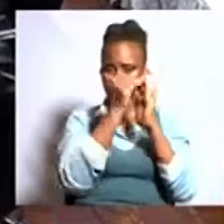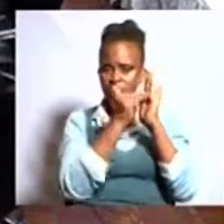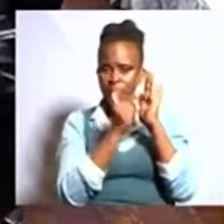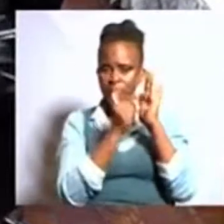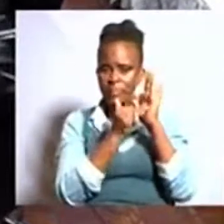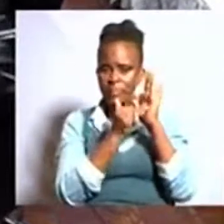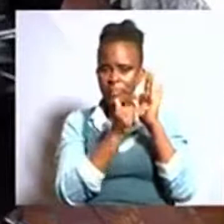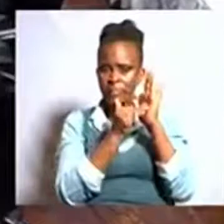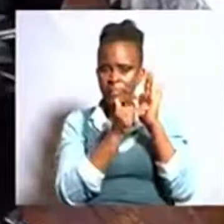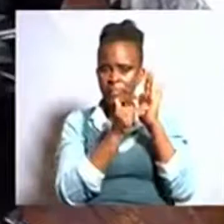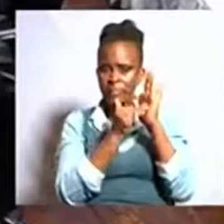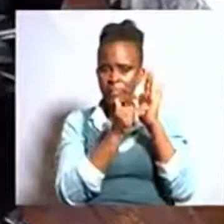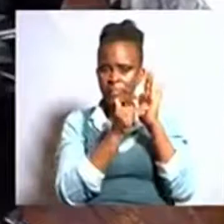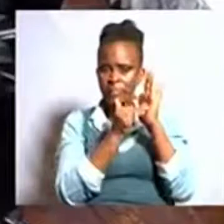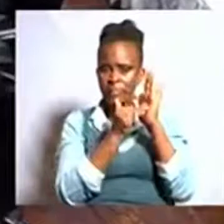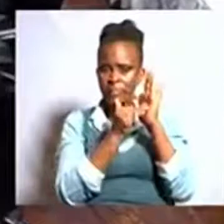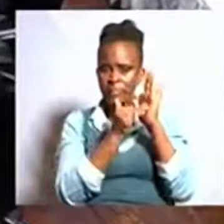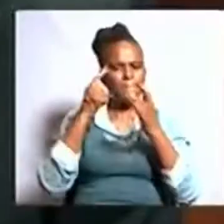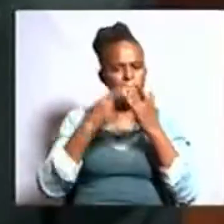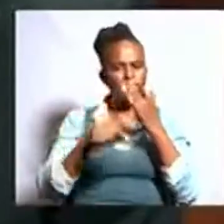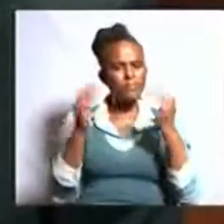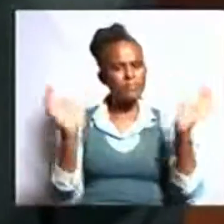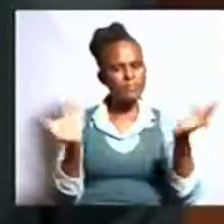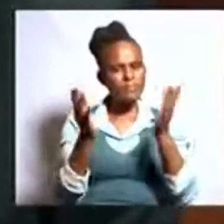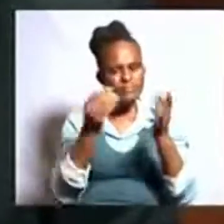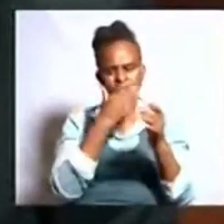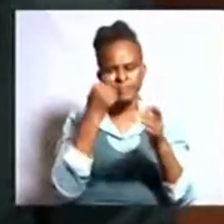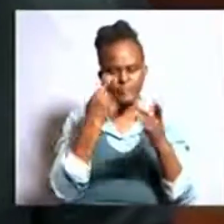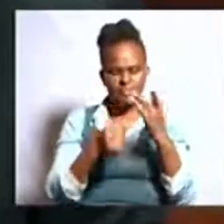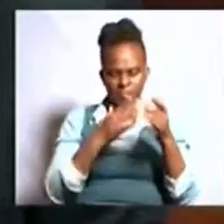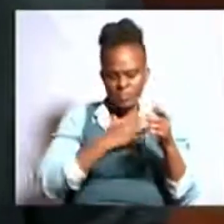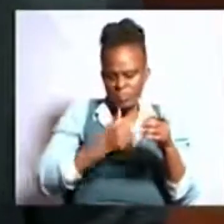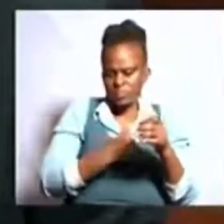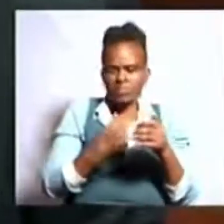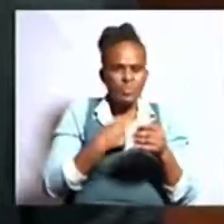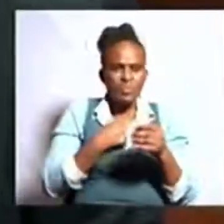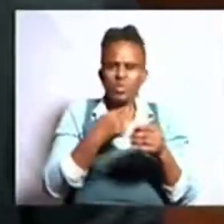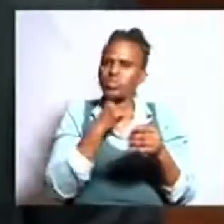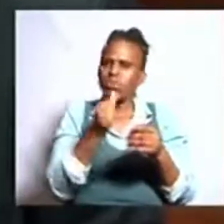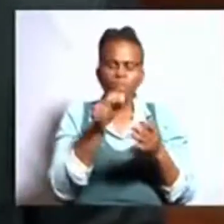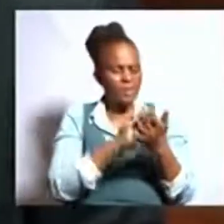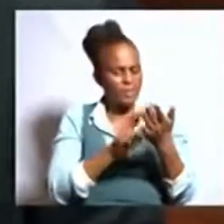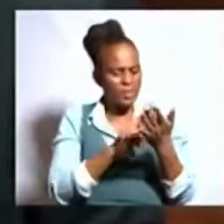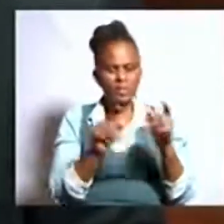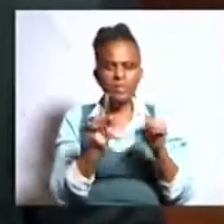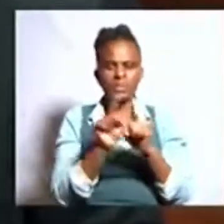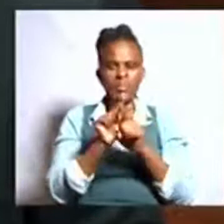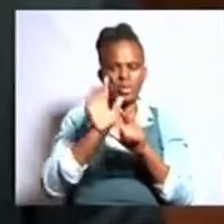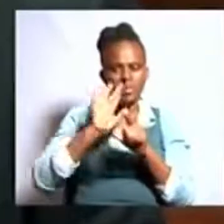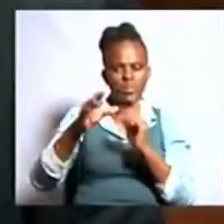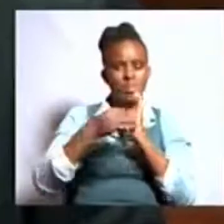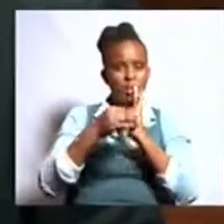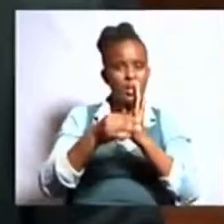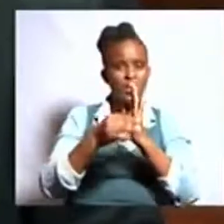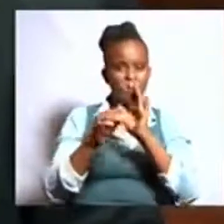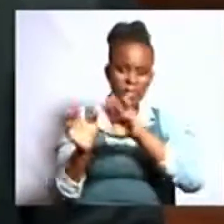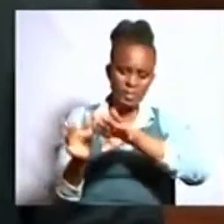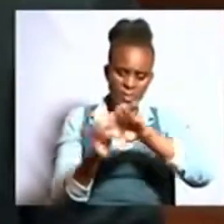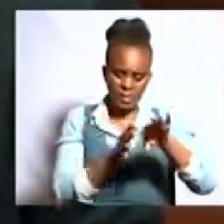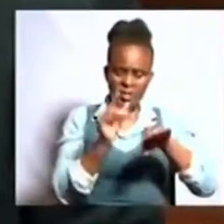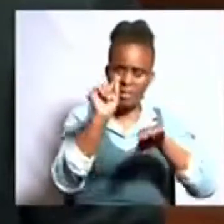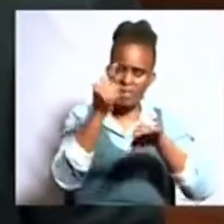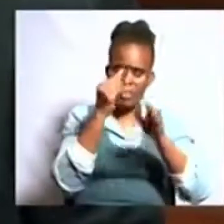province was supposed to appraise, unless I'm not reading on the same. But your guidelines, when it comes to the